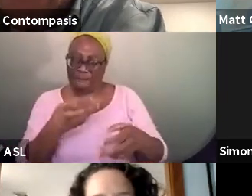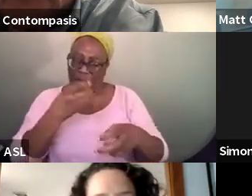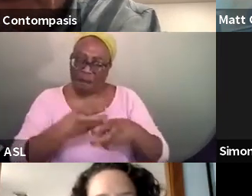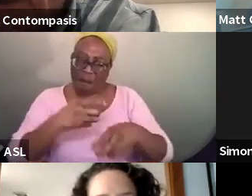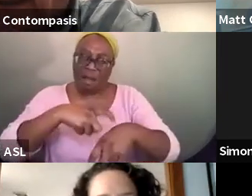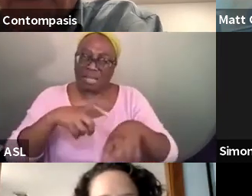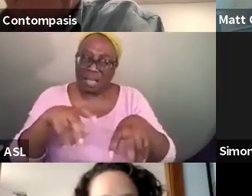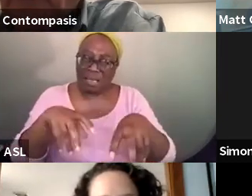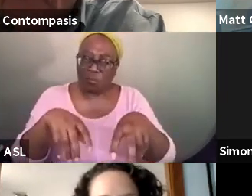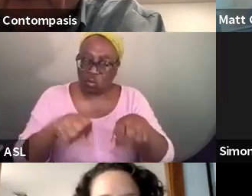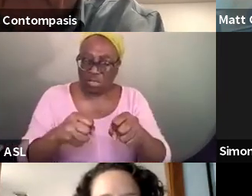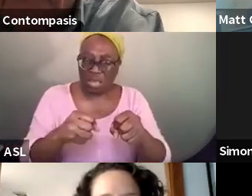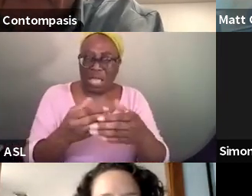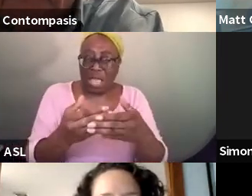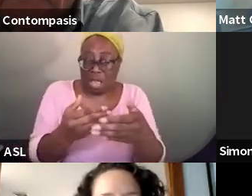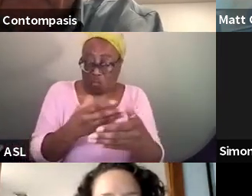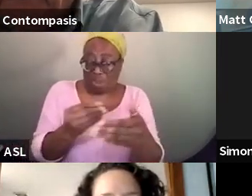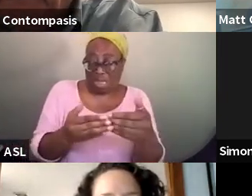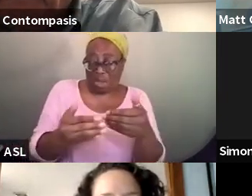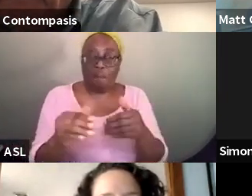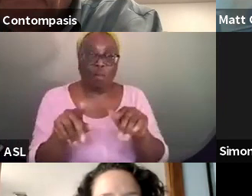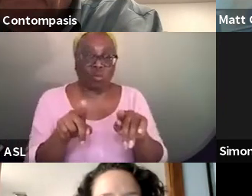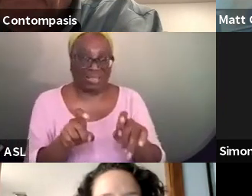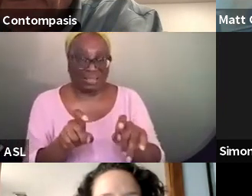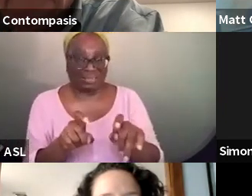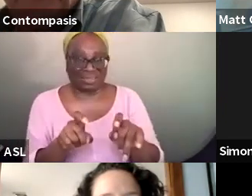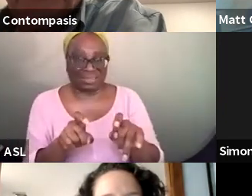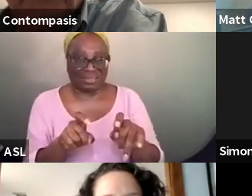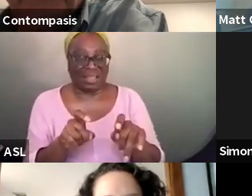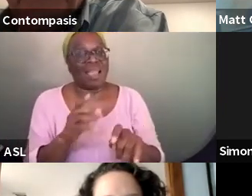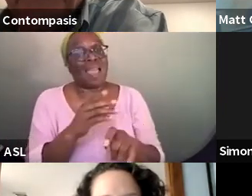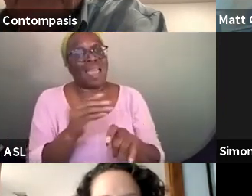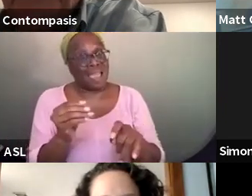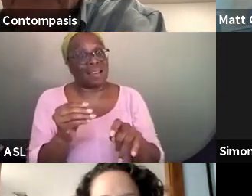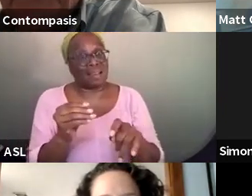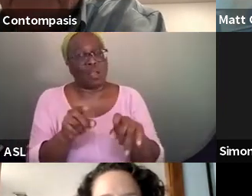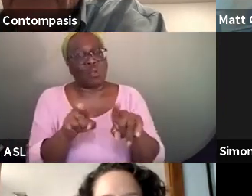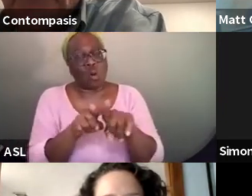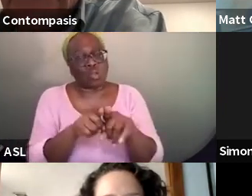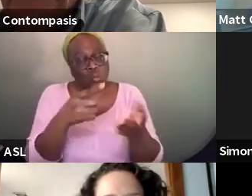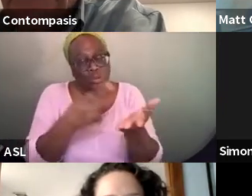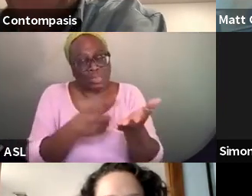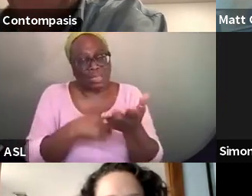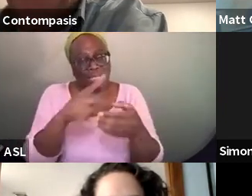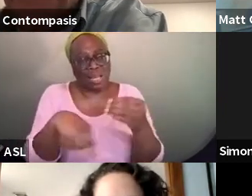take a pre and a post test. And there also has been discussion about the